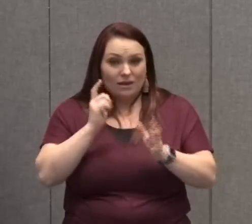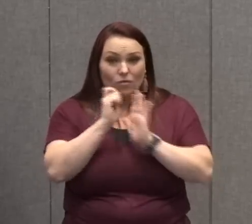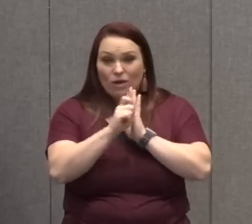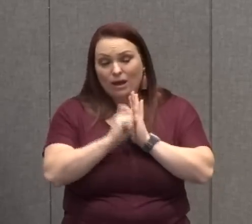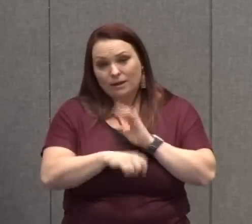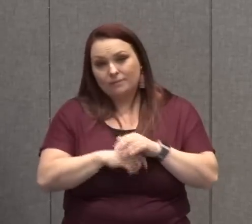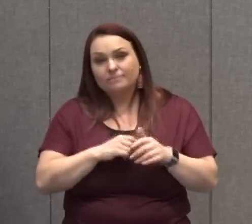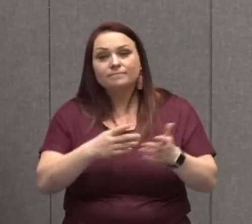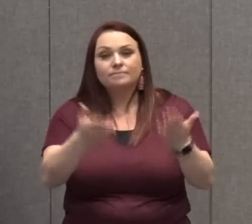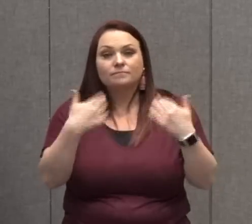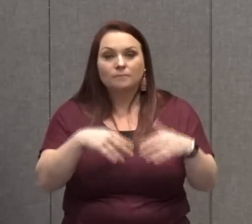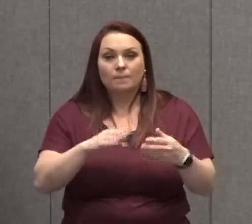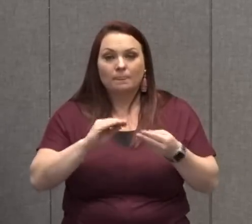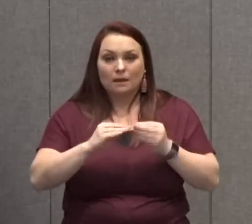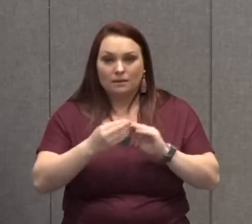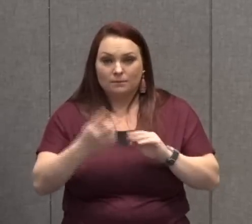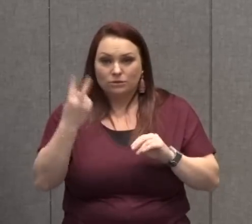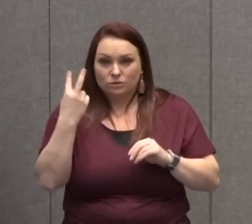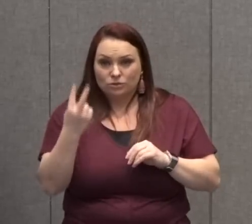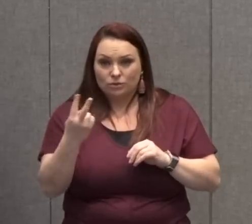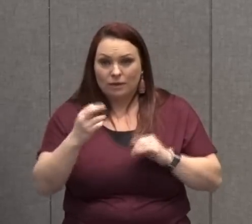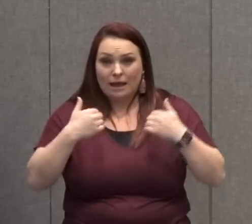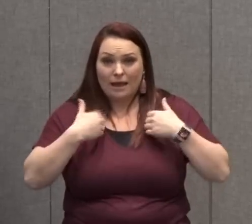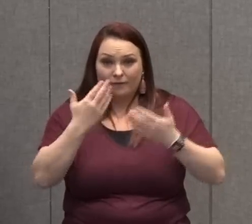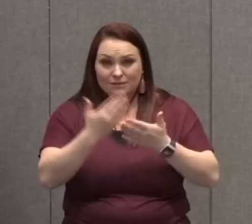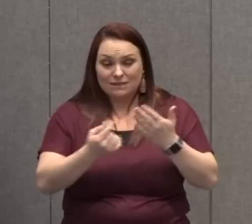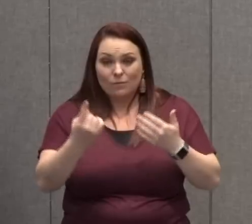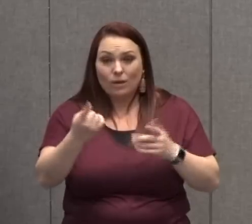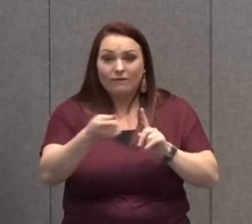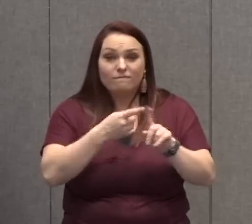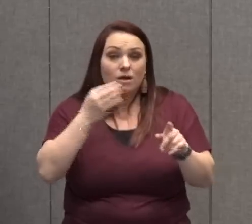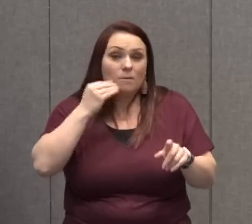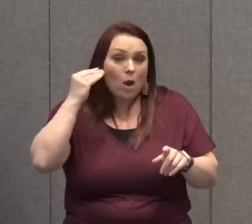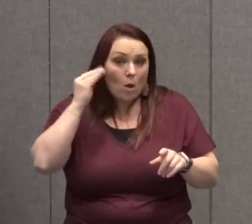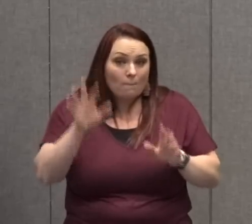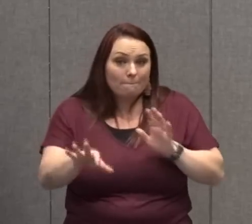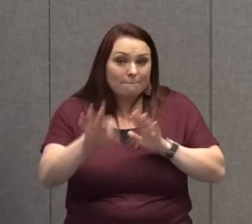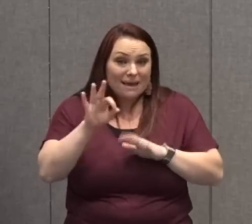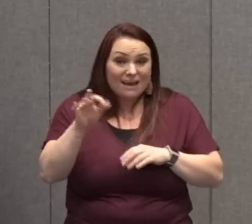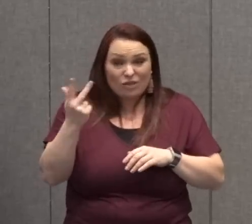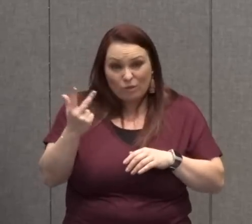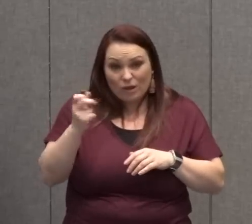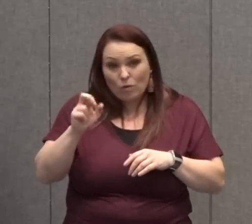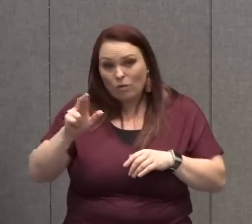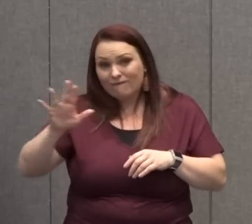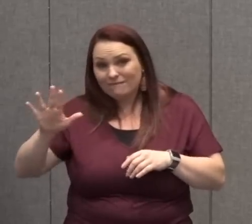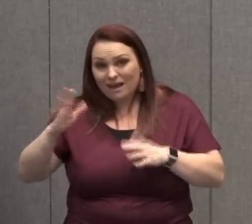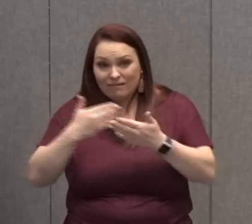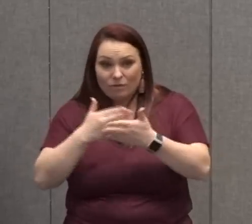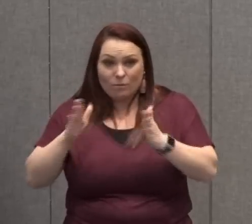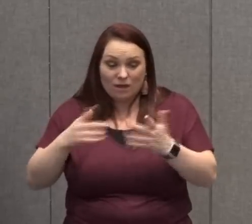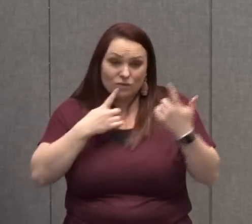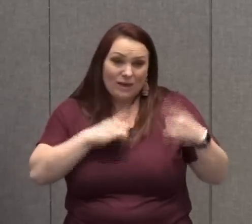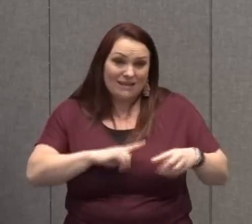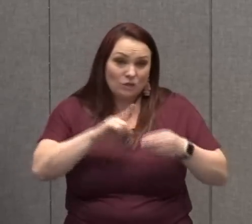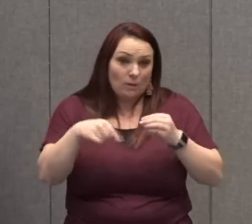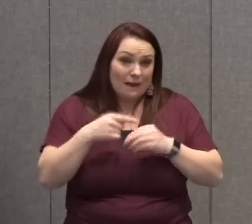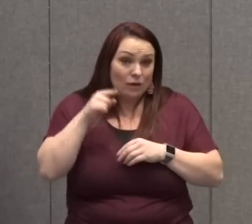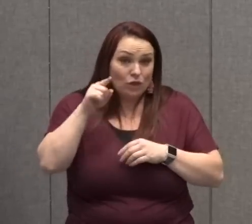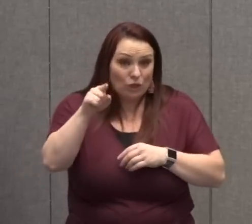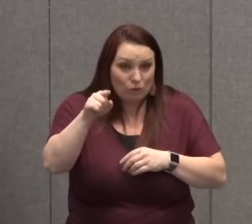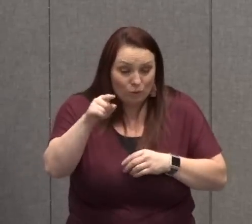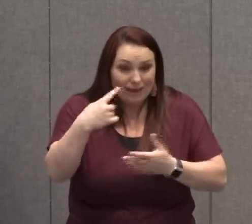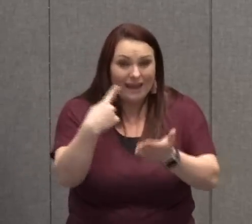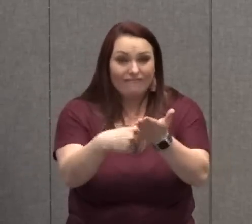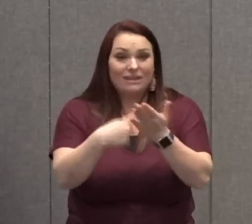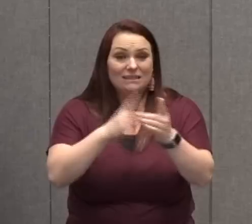very cool number two is have someone from home pick three to five boxes to answer about you and